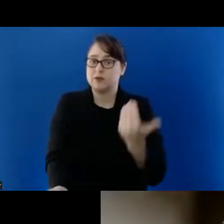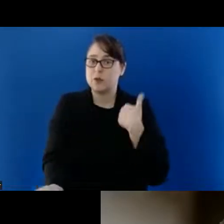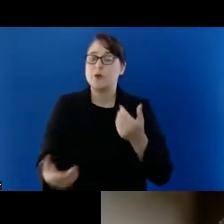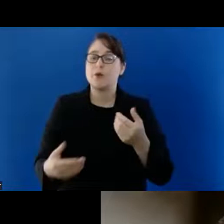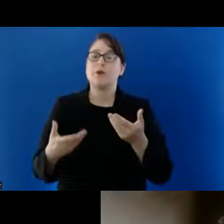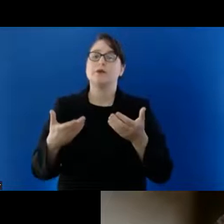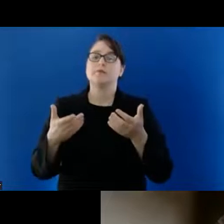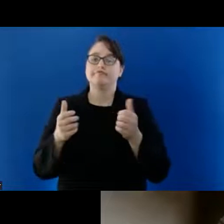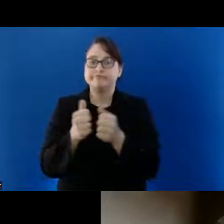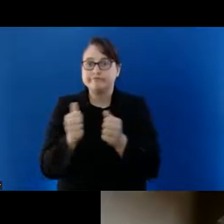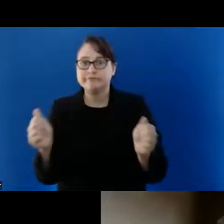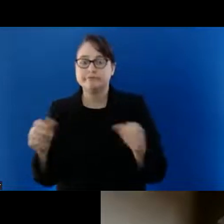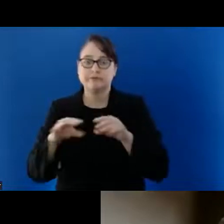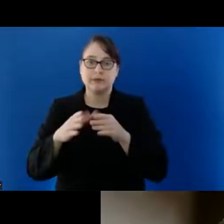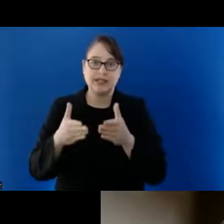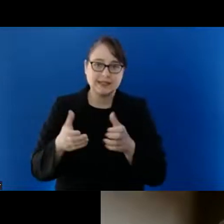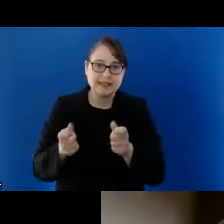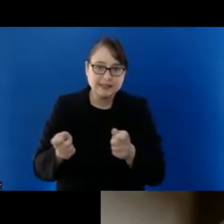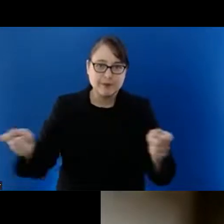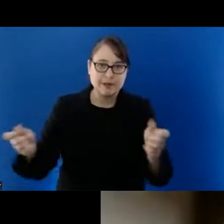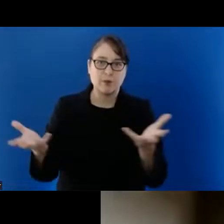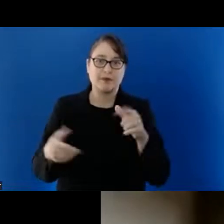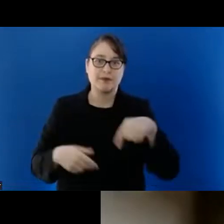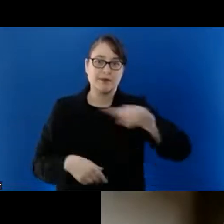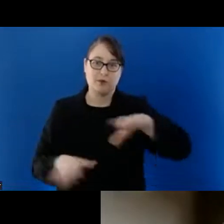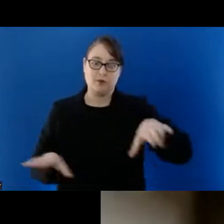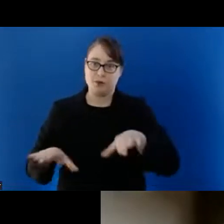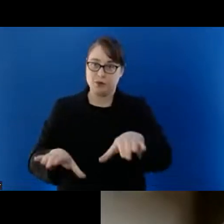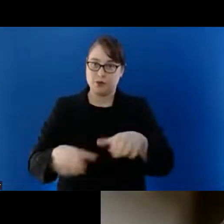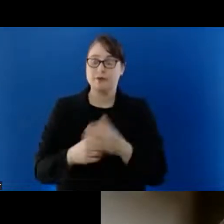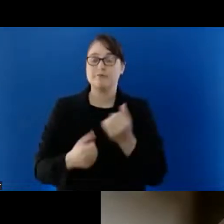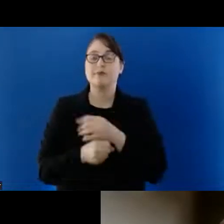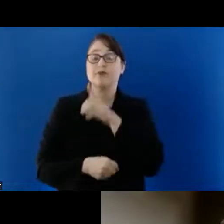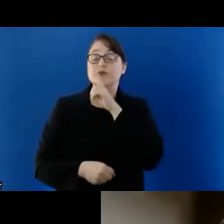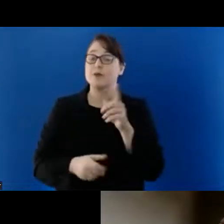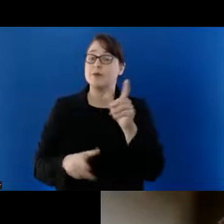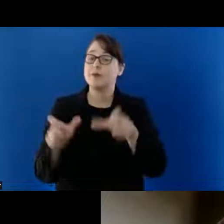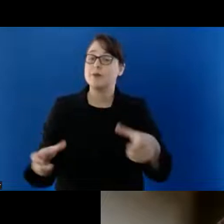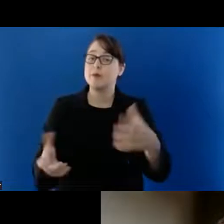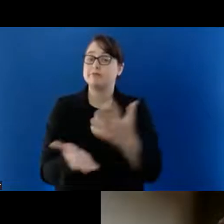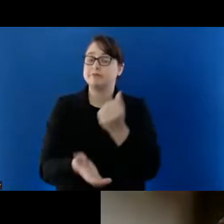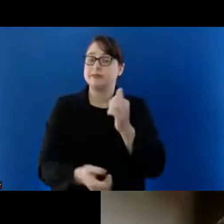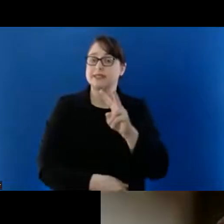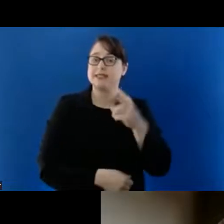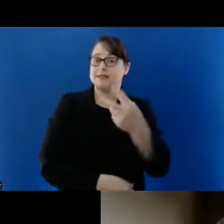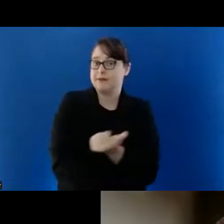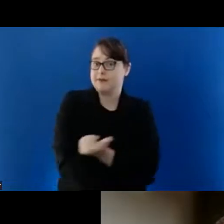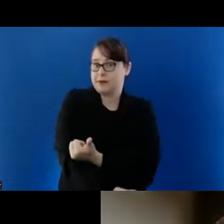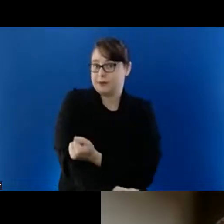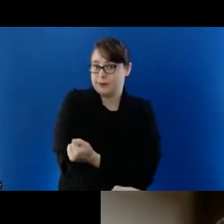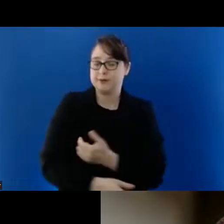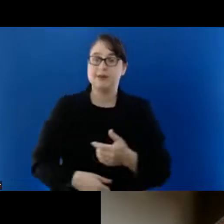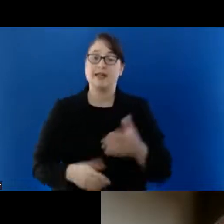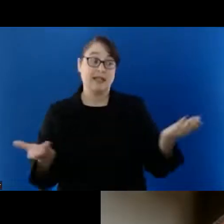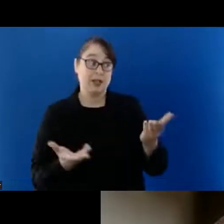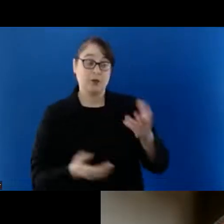make sure people get their second vaccines, all of that. And one example is that with the clinic that I see patients in here in DC,